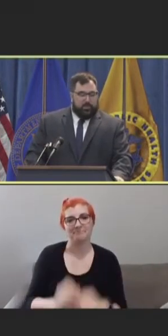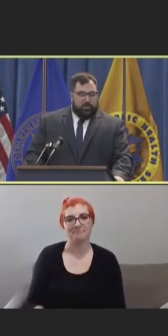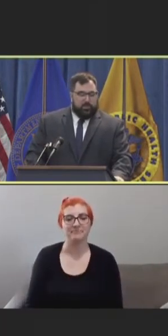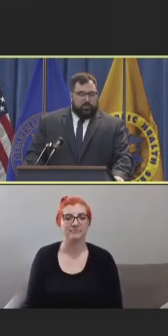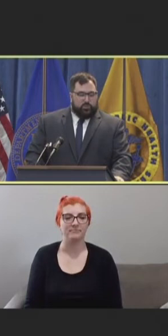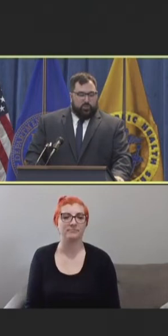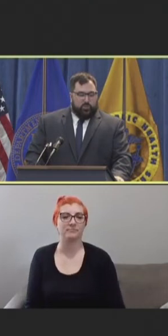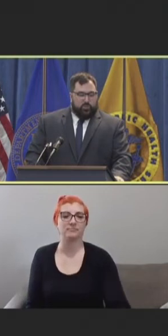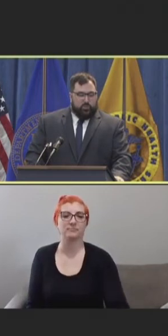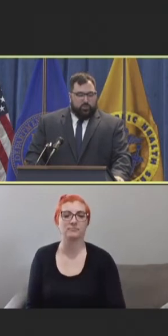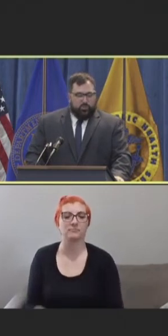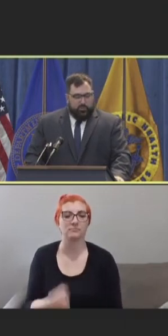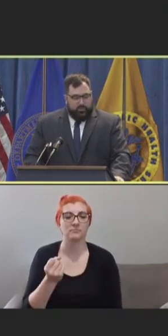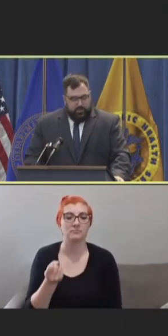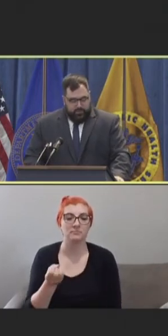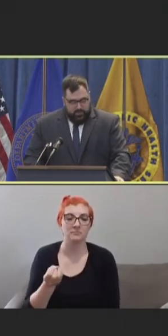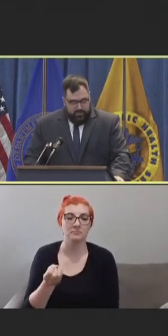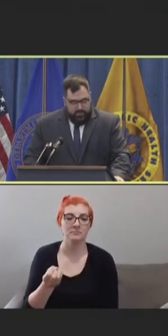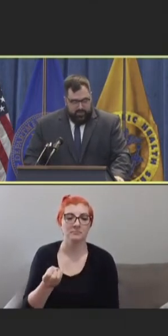And so